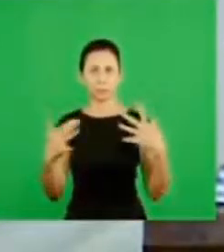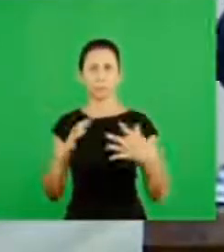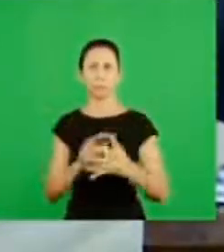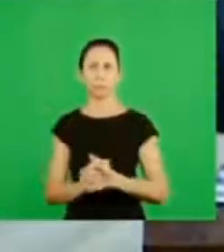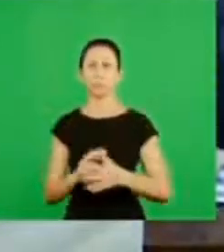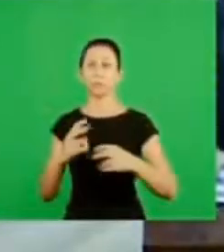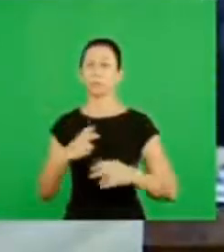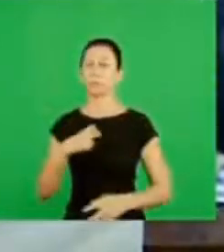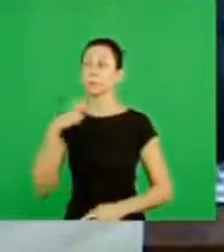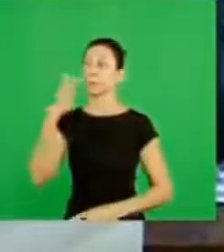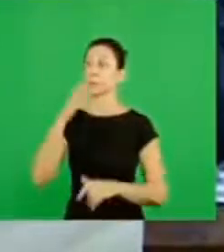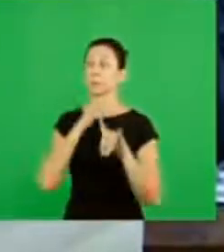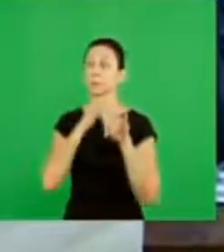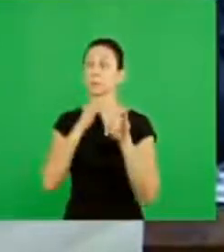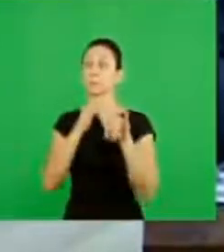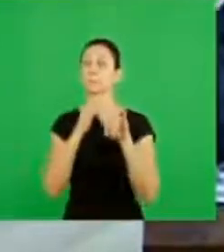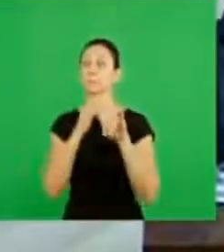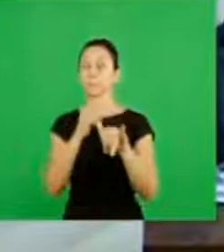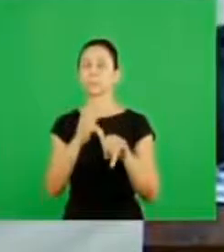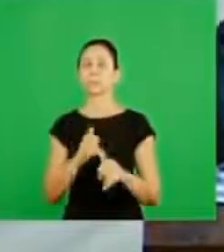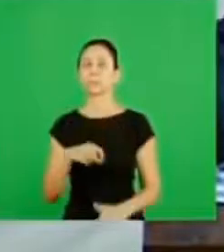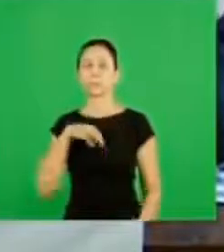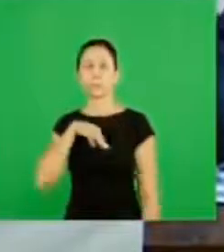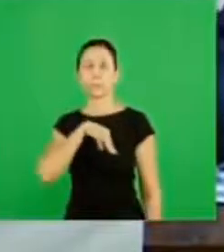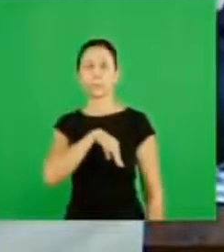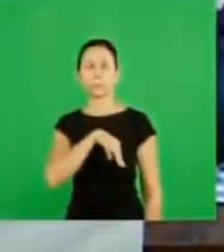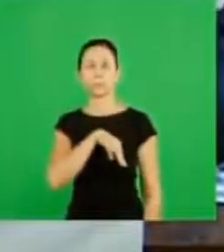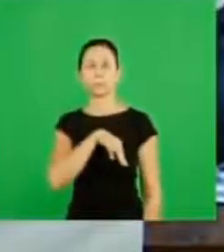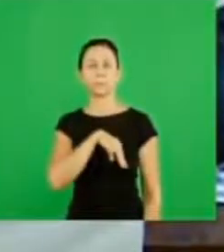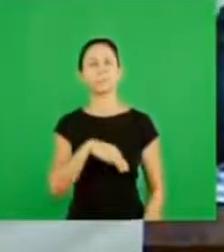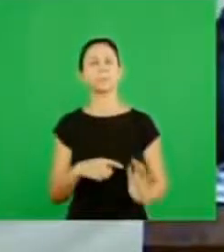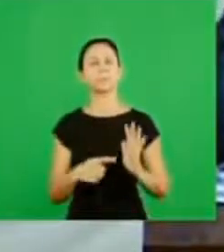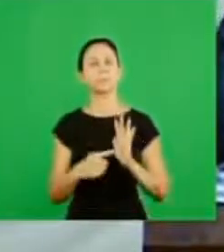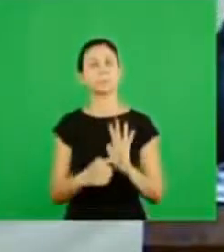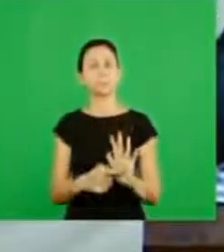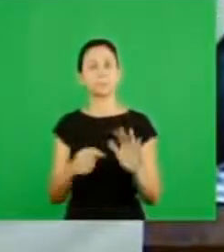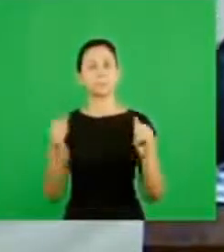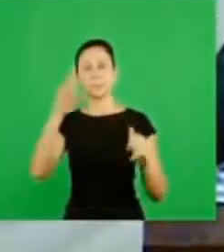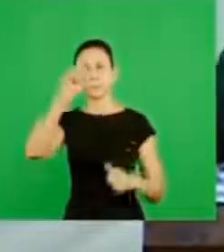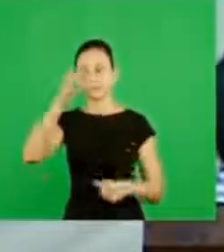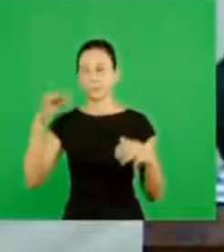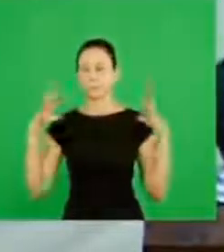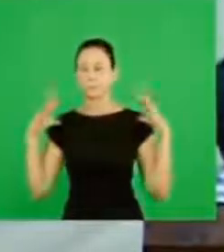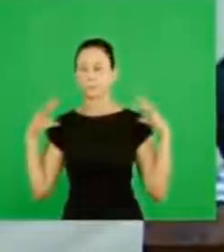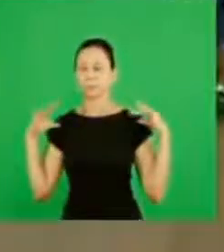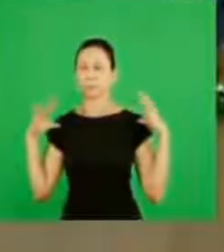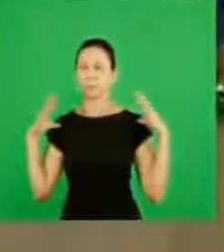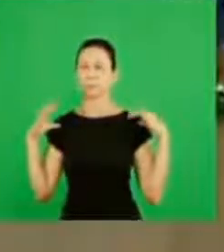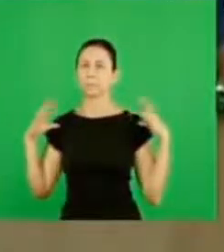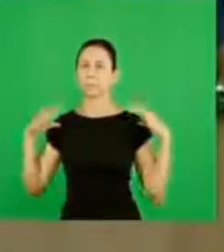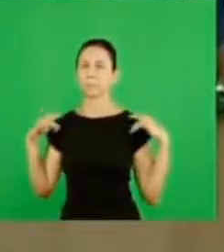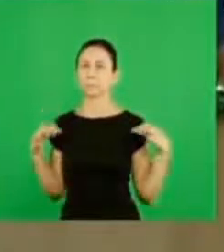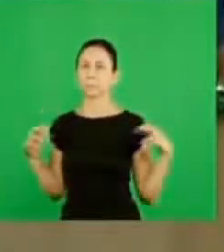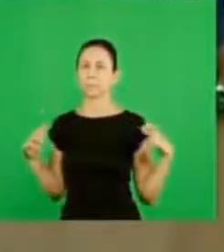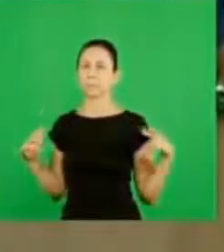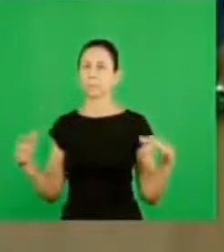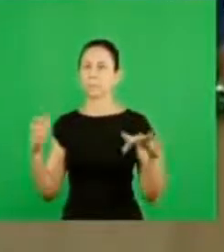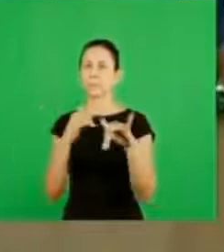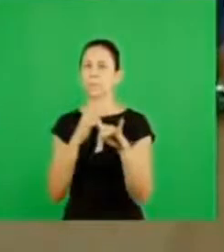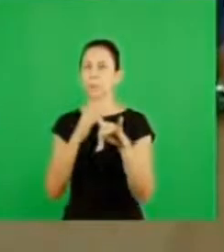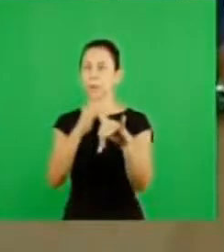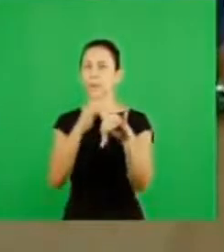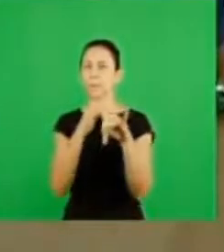listening to me, those who are connected with us, look at this. The cry out of a trumpet. It's in the Gospel of